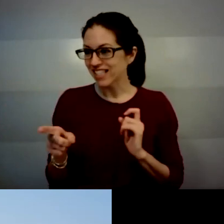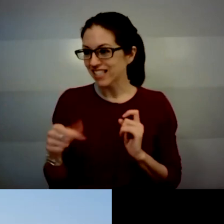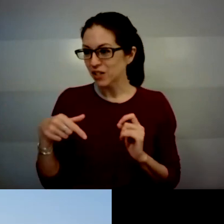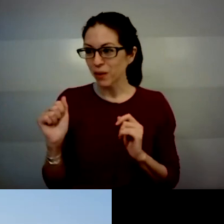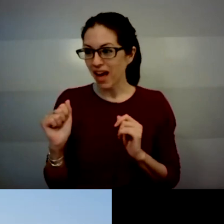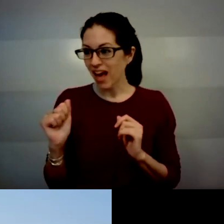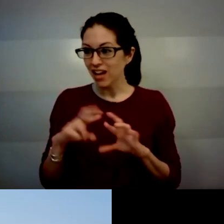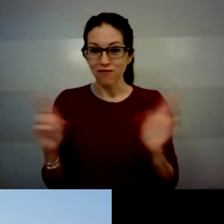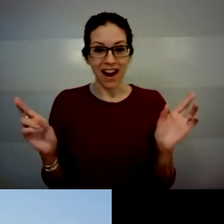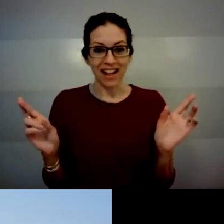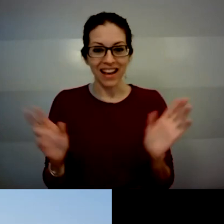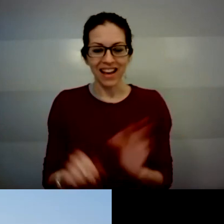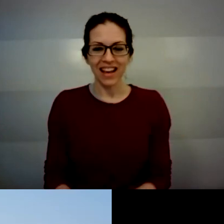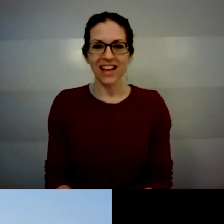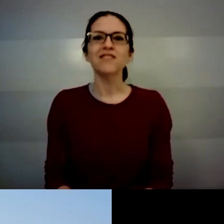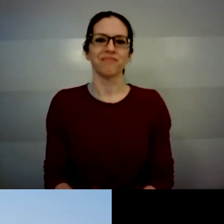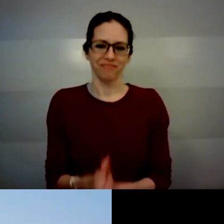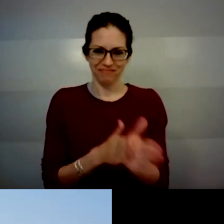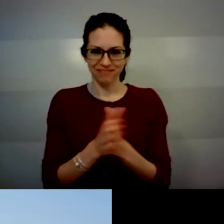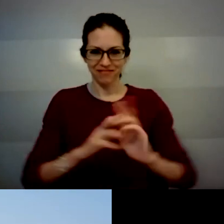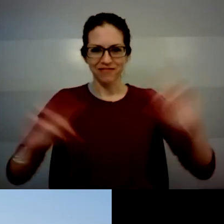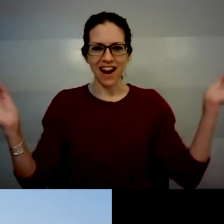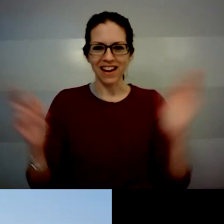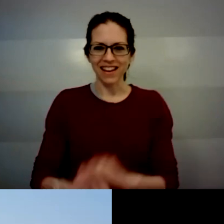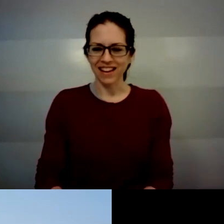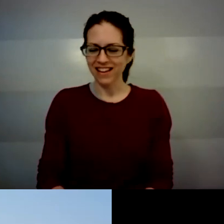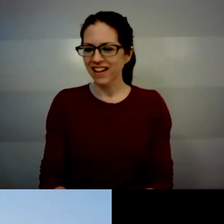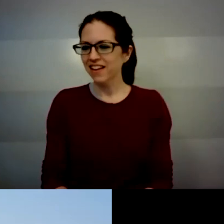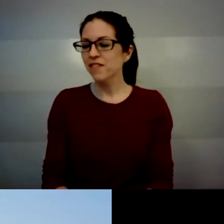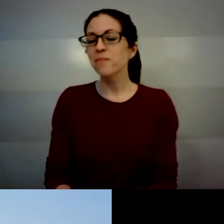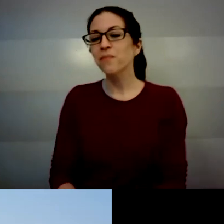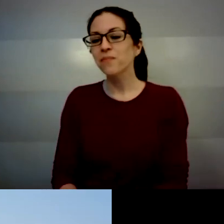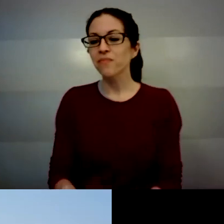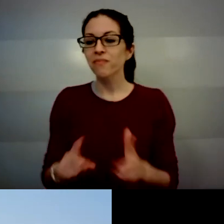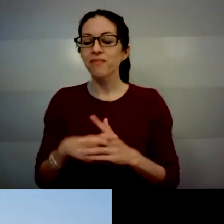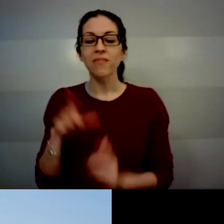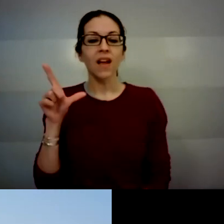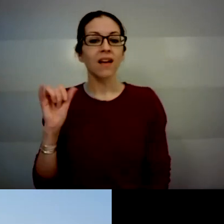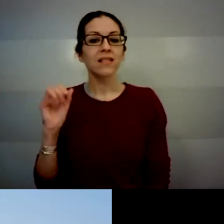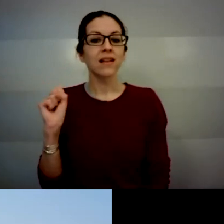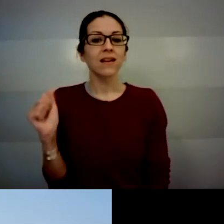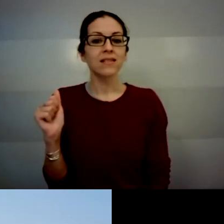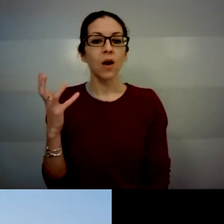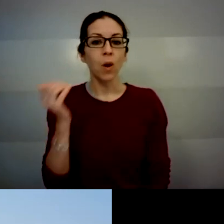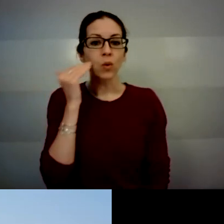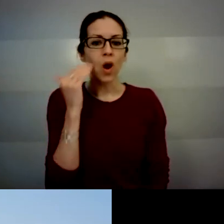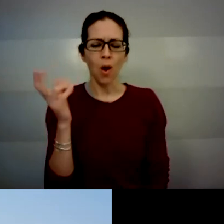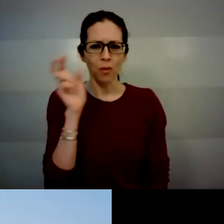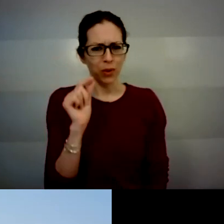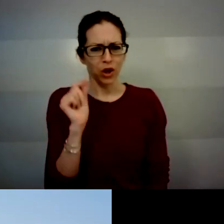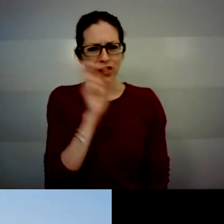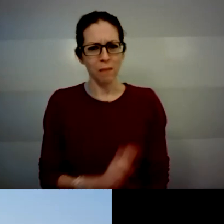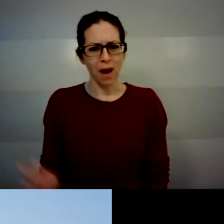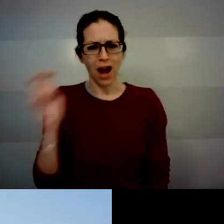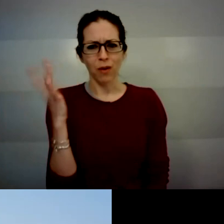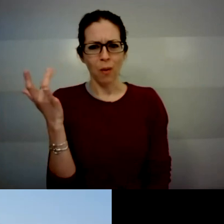are ready for them. Let's do it. All right. So starting off, Lisa wanted to know, why do birds migrate? Why can't they just